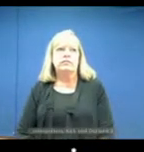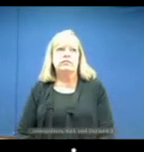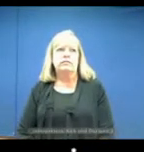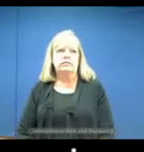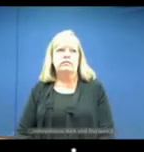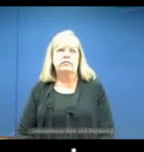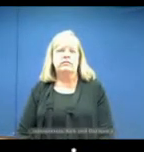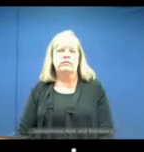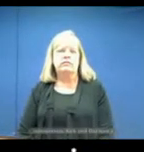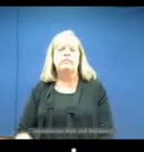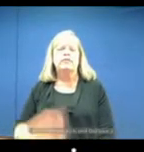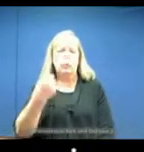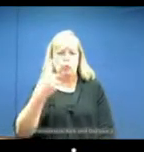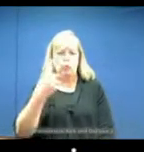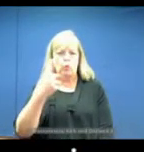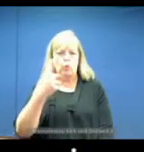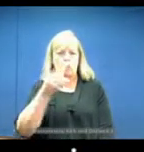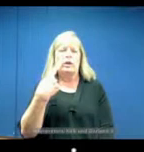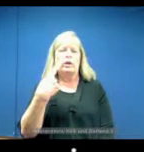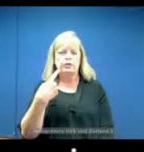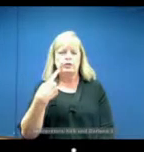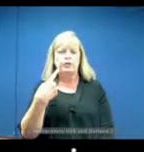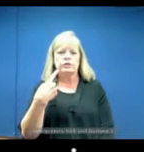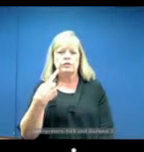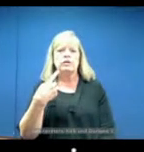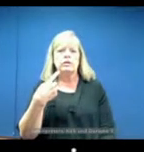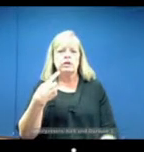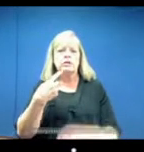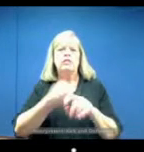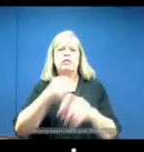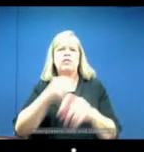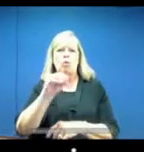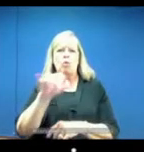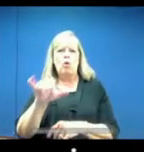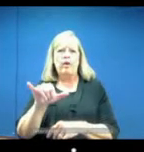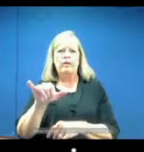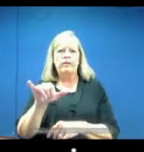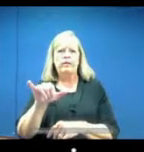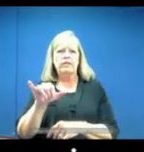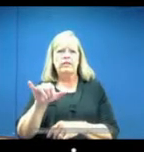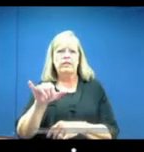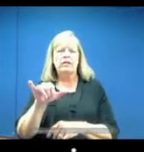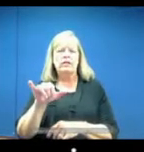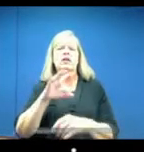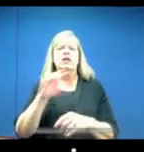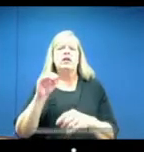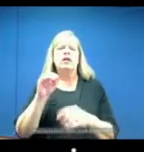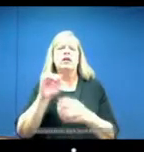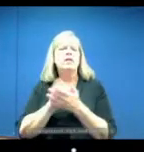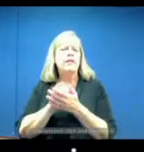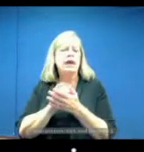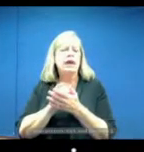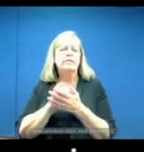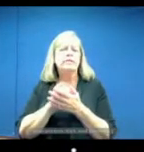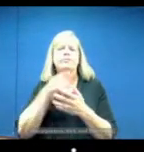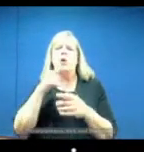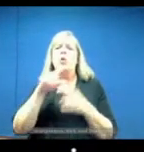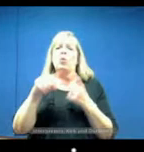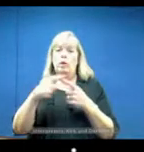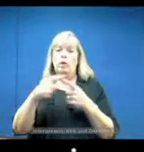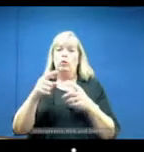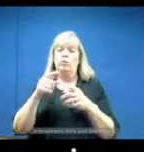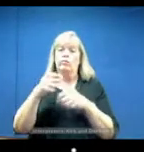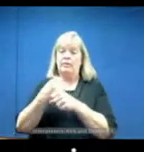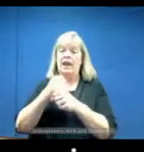I have a question, let's see, from Lori Kalka, and it's, when doing the restraining order